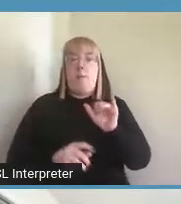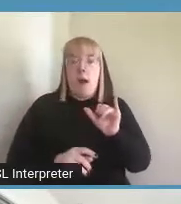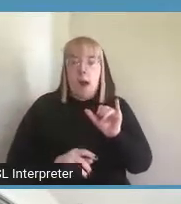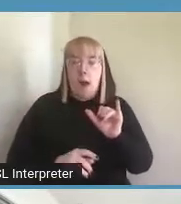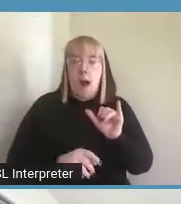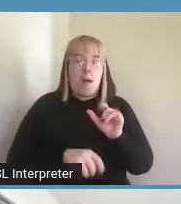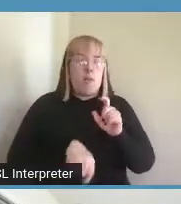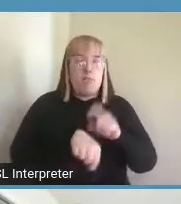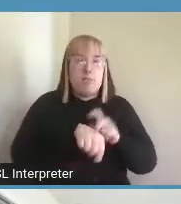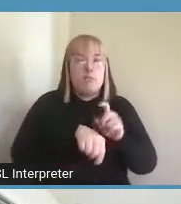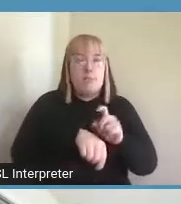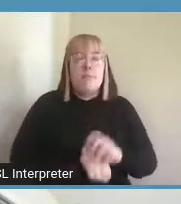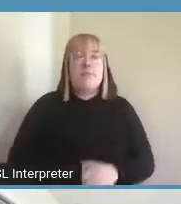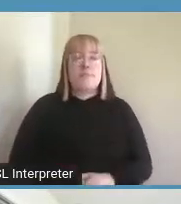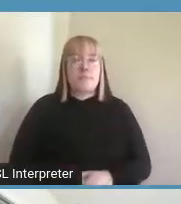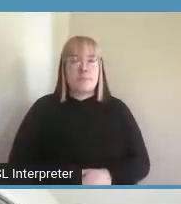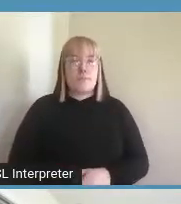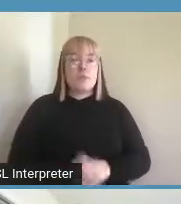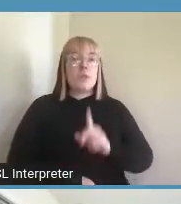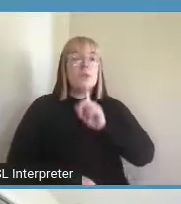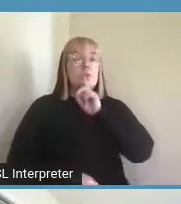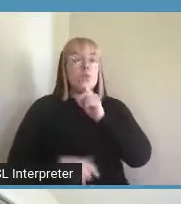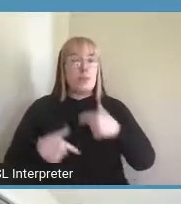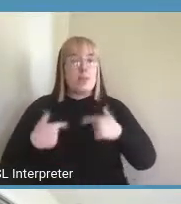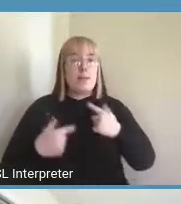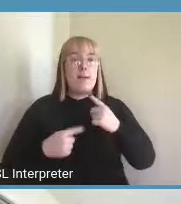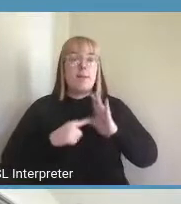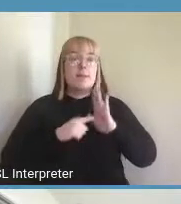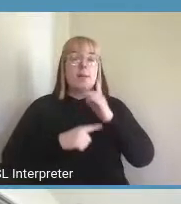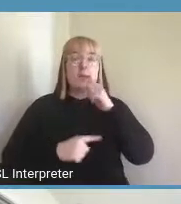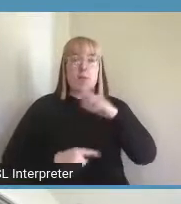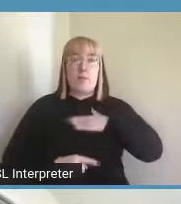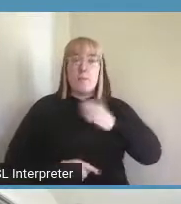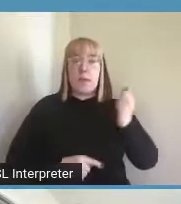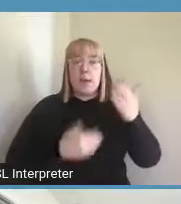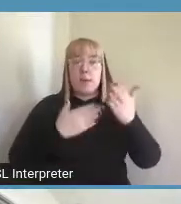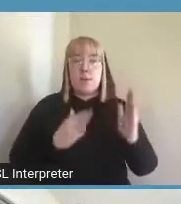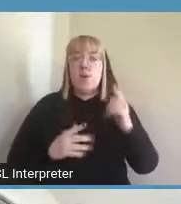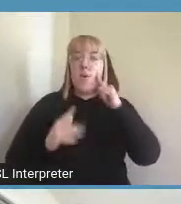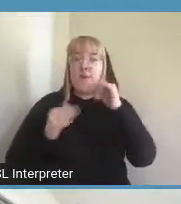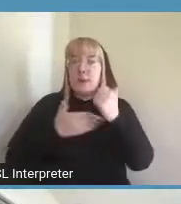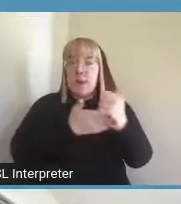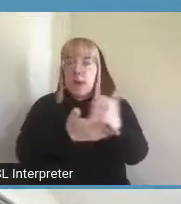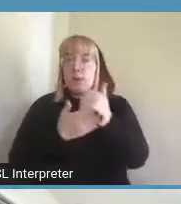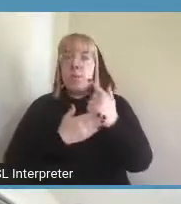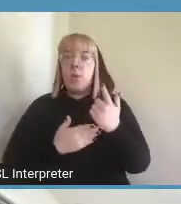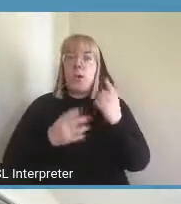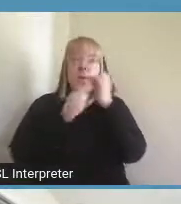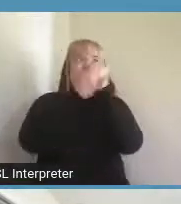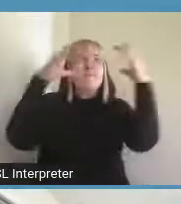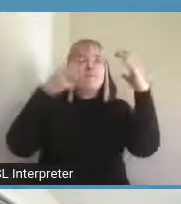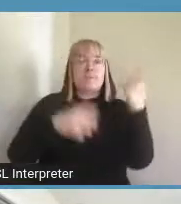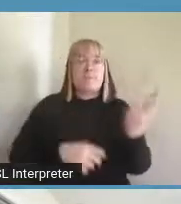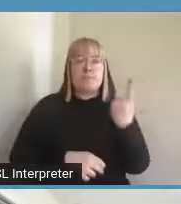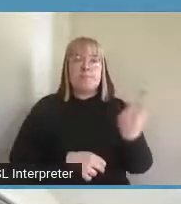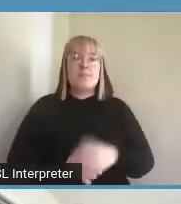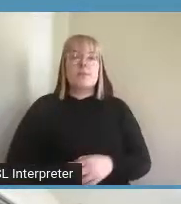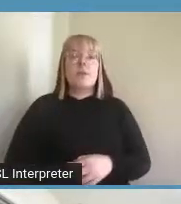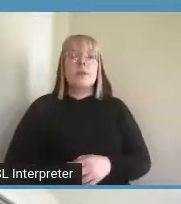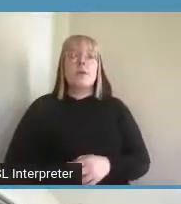a few. These are real life examples for us, and hopefully these help you think about what yours might look like. So